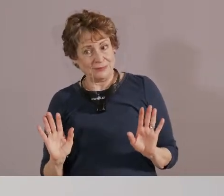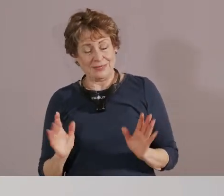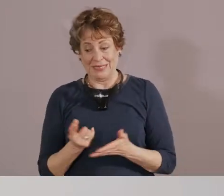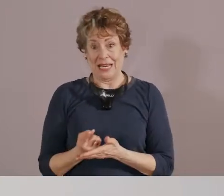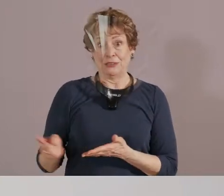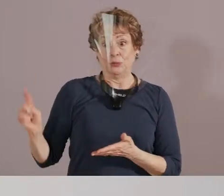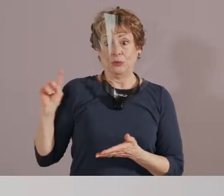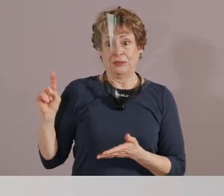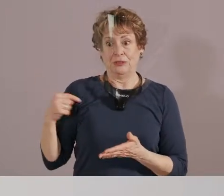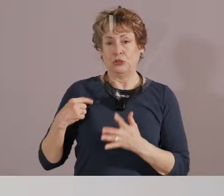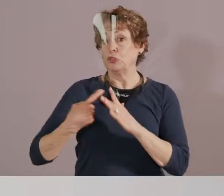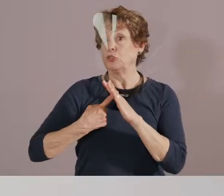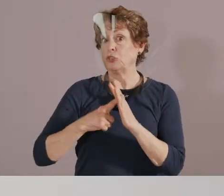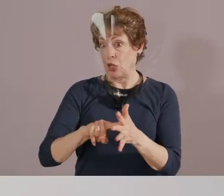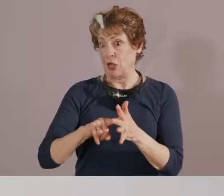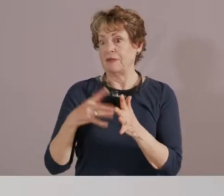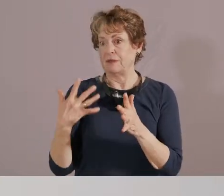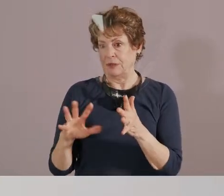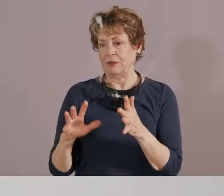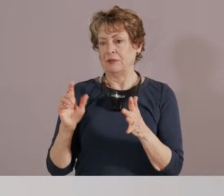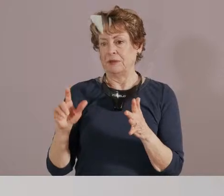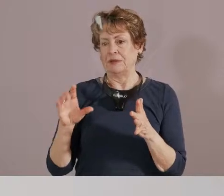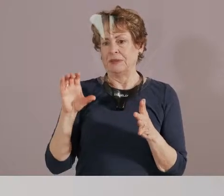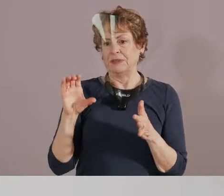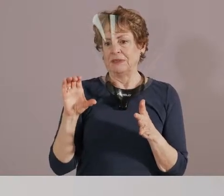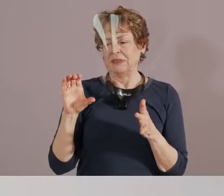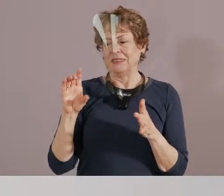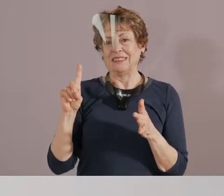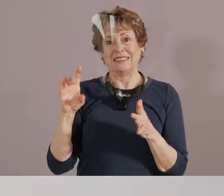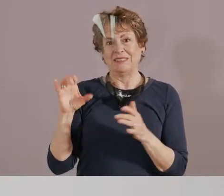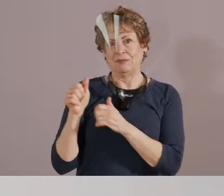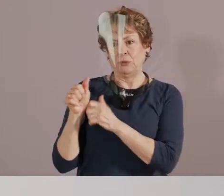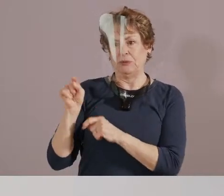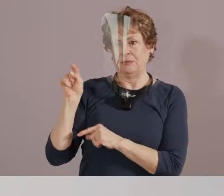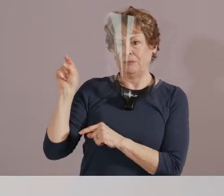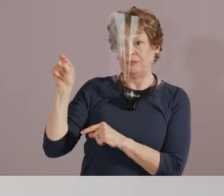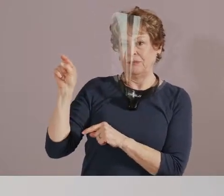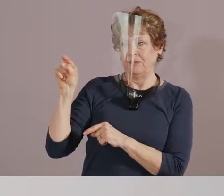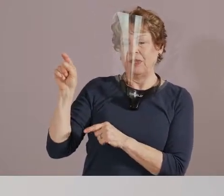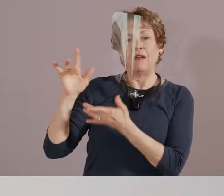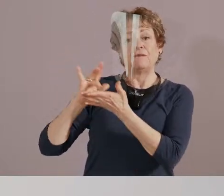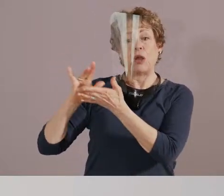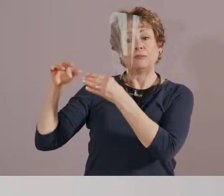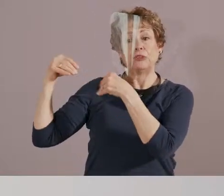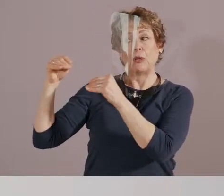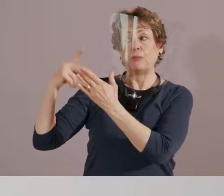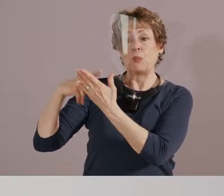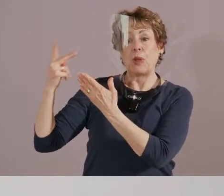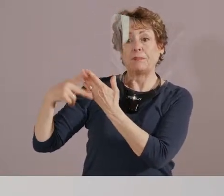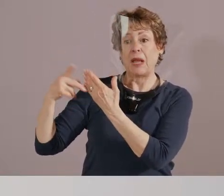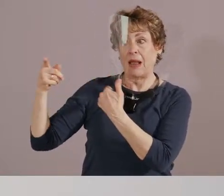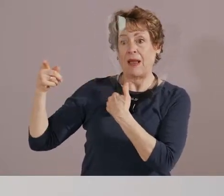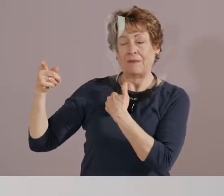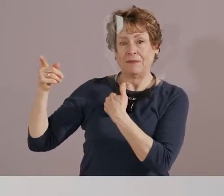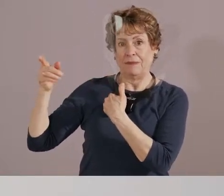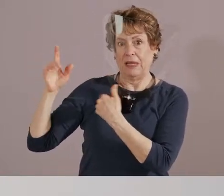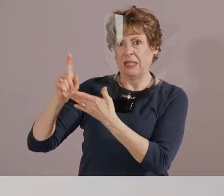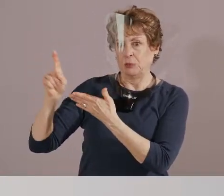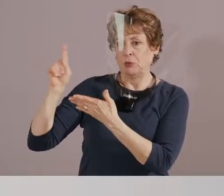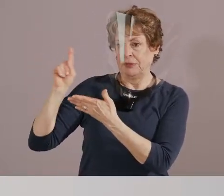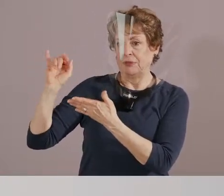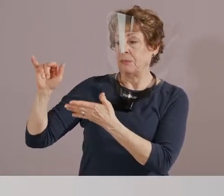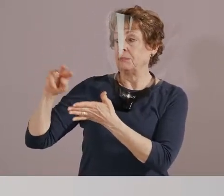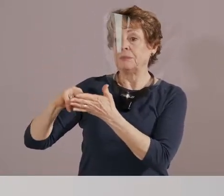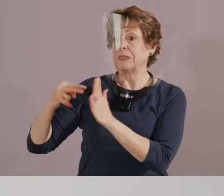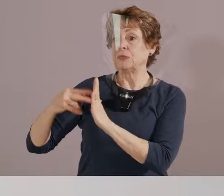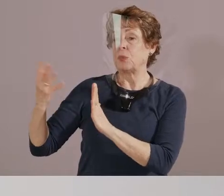And over the next few weeks, we'll be building up additional pharmacies and adding over 100. So I think this